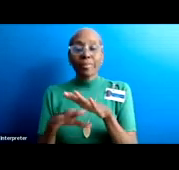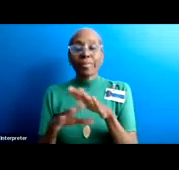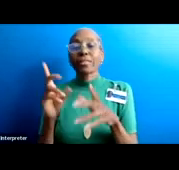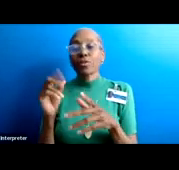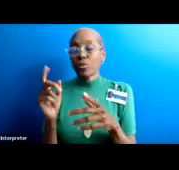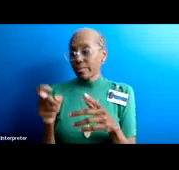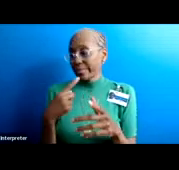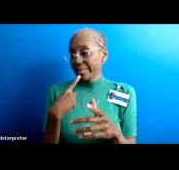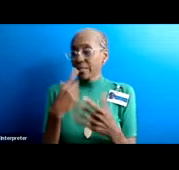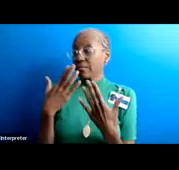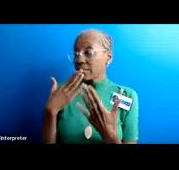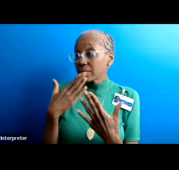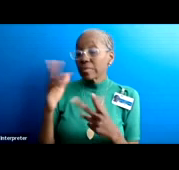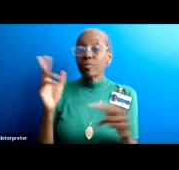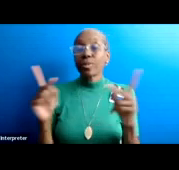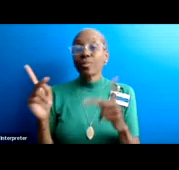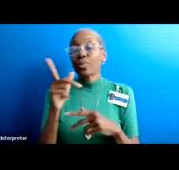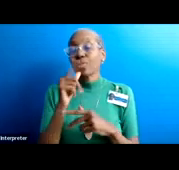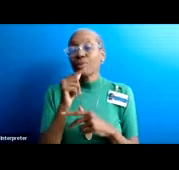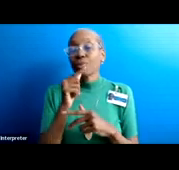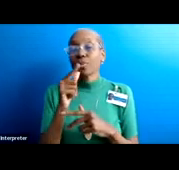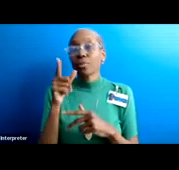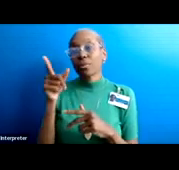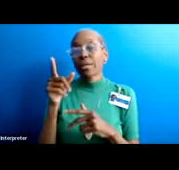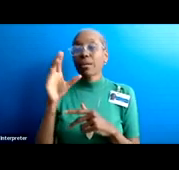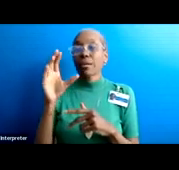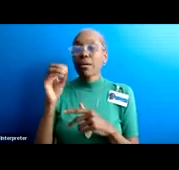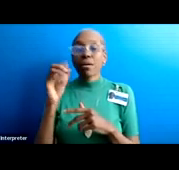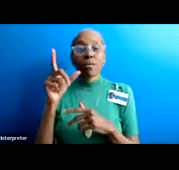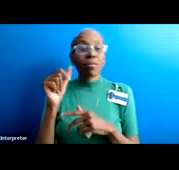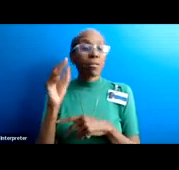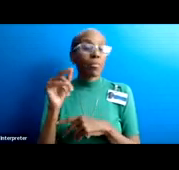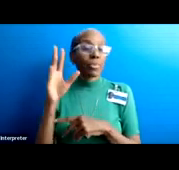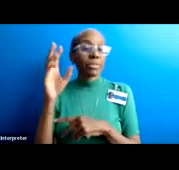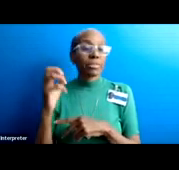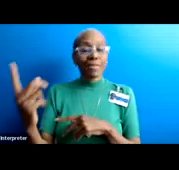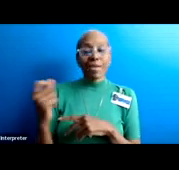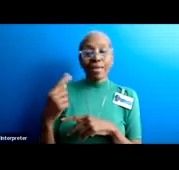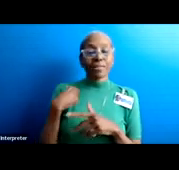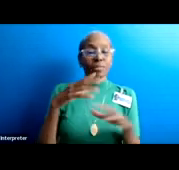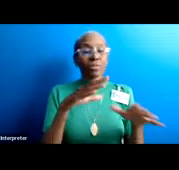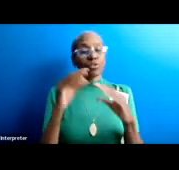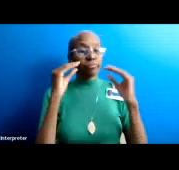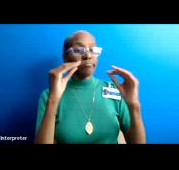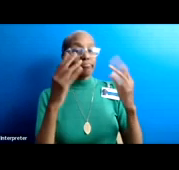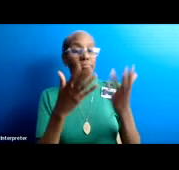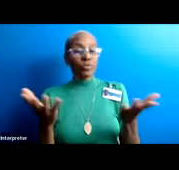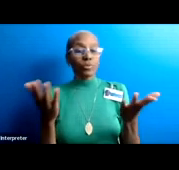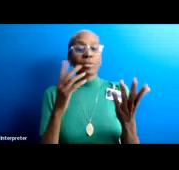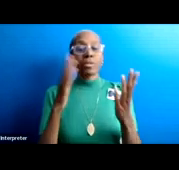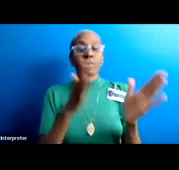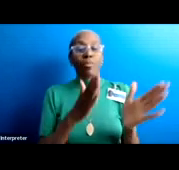have to say thank you to the folks at the collaborative who have asked me to do this and also prepared